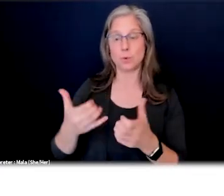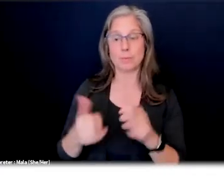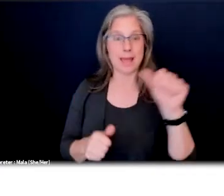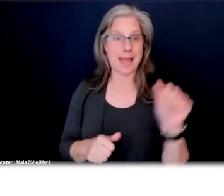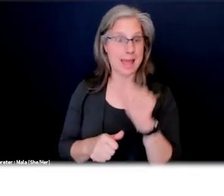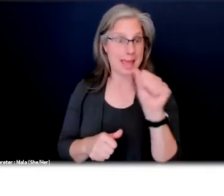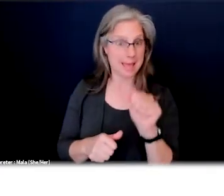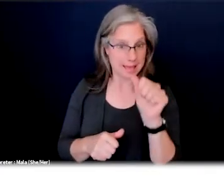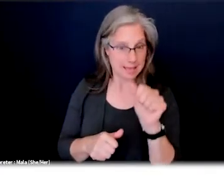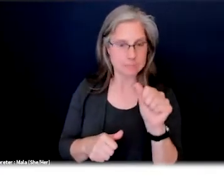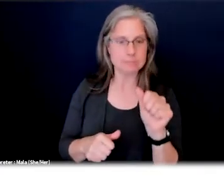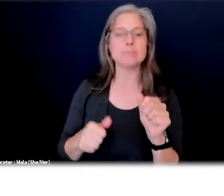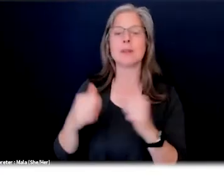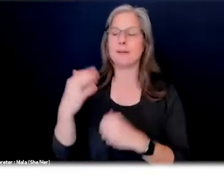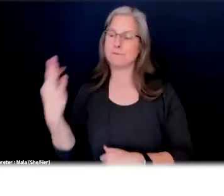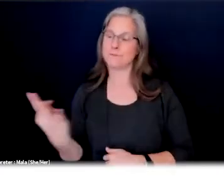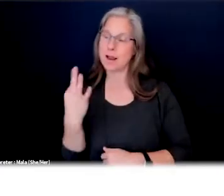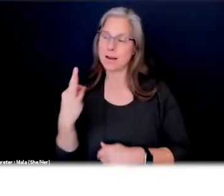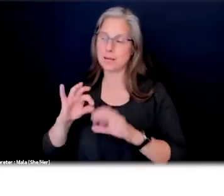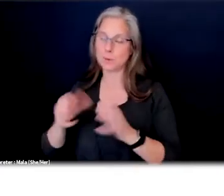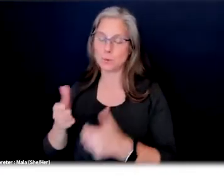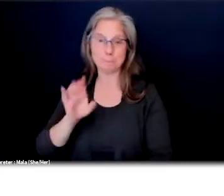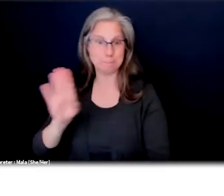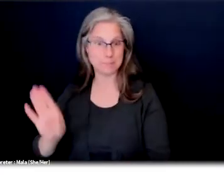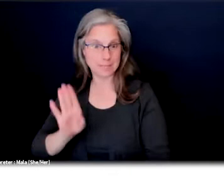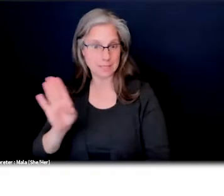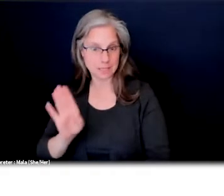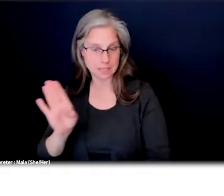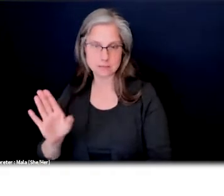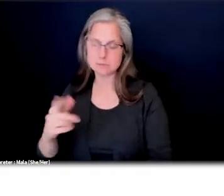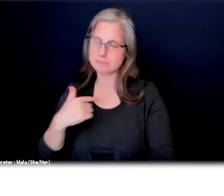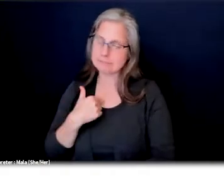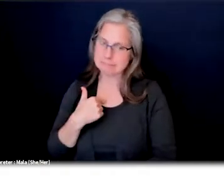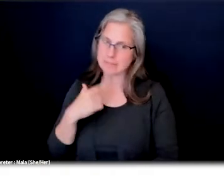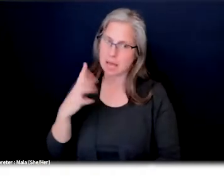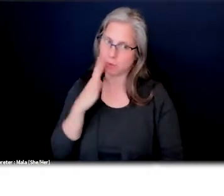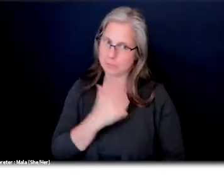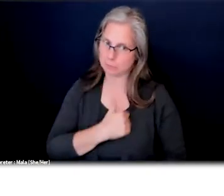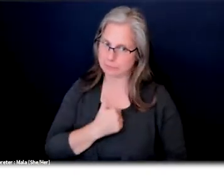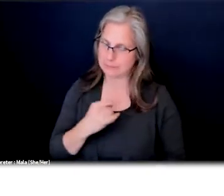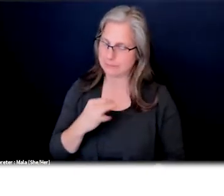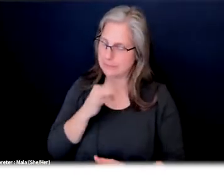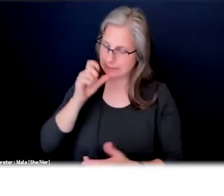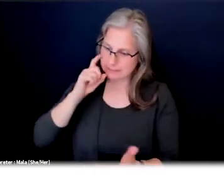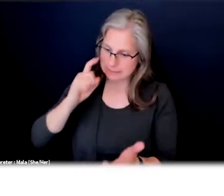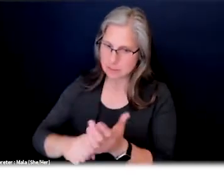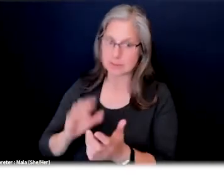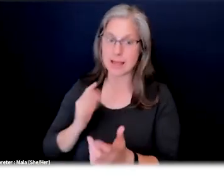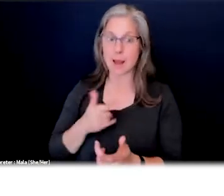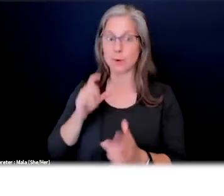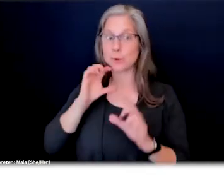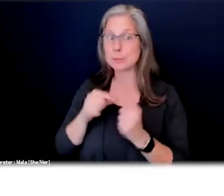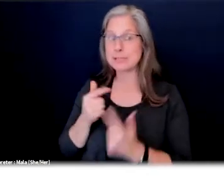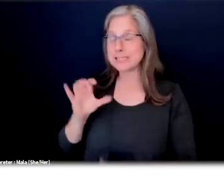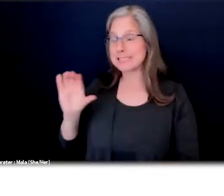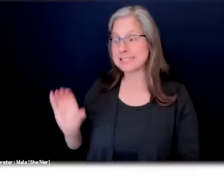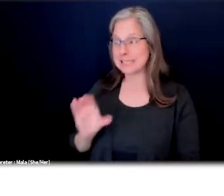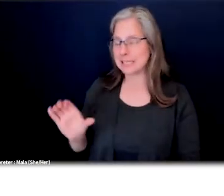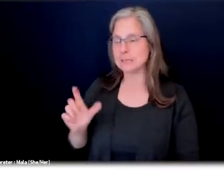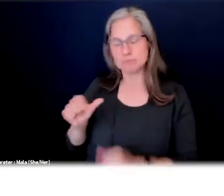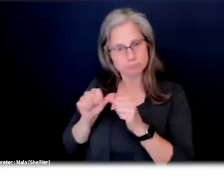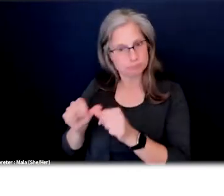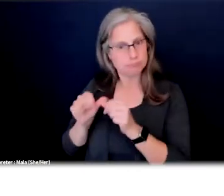and of course Friday with Group B. And I would be remiss if we did not also acknowledge our Group C students, who we will continue